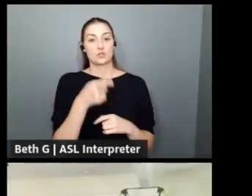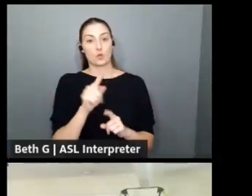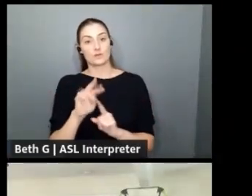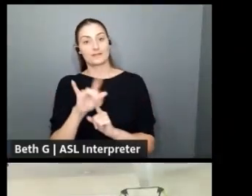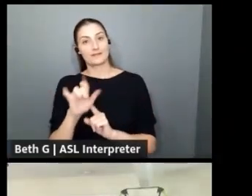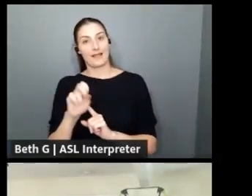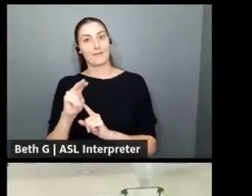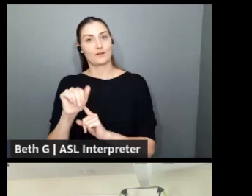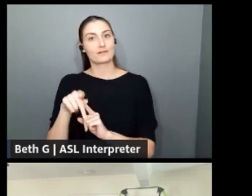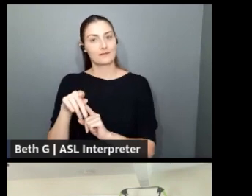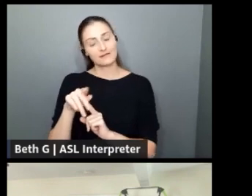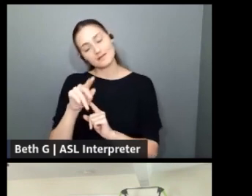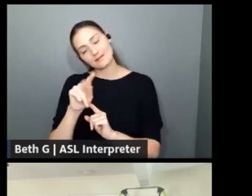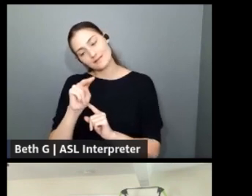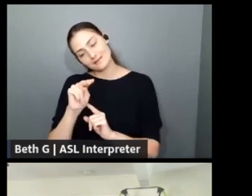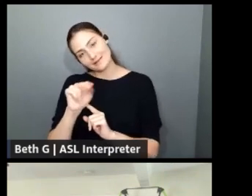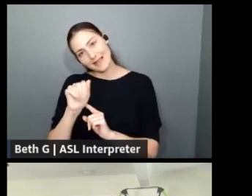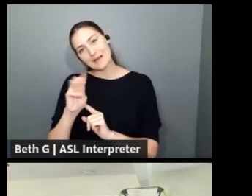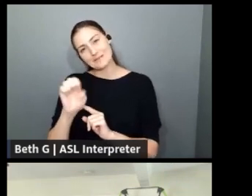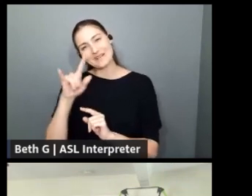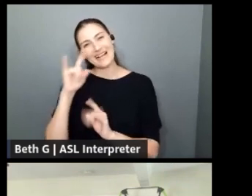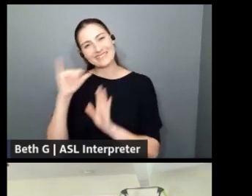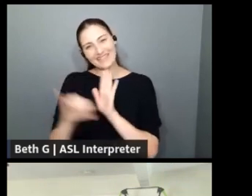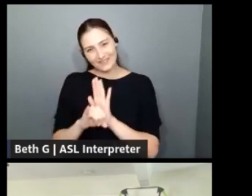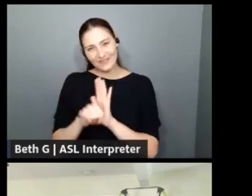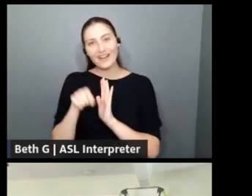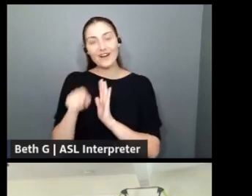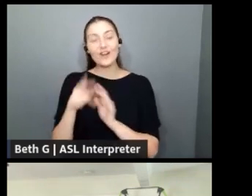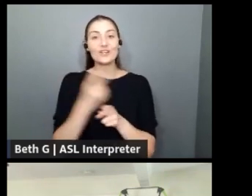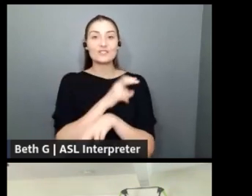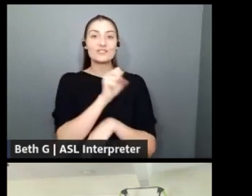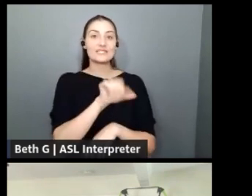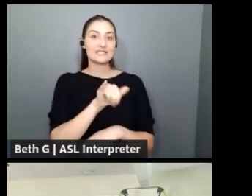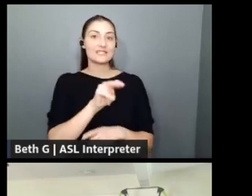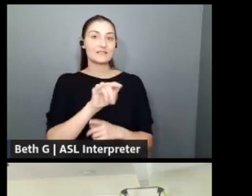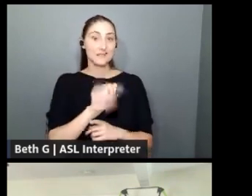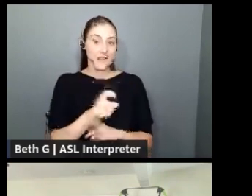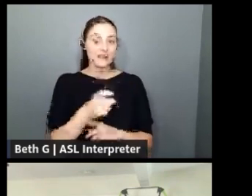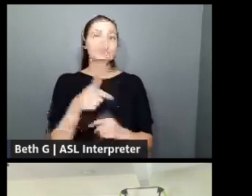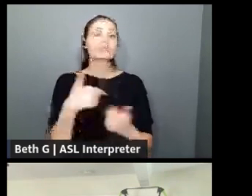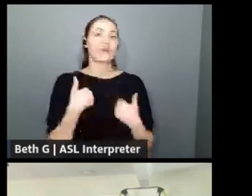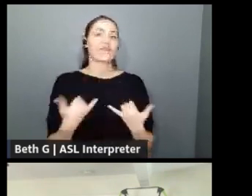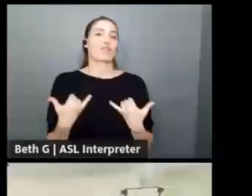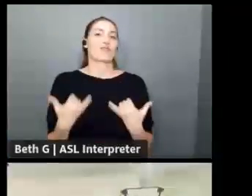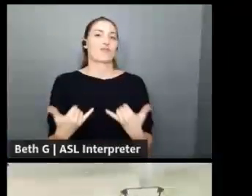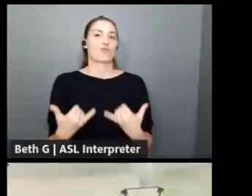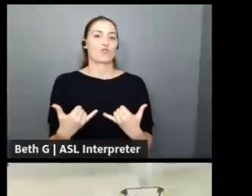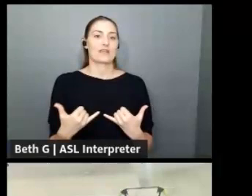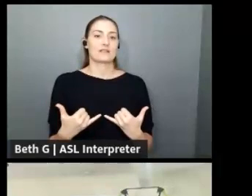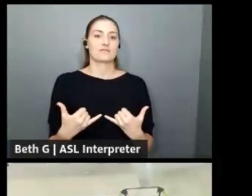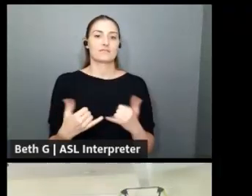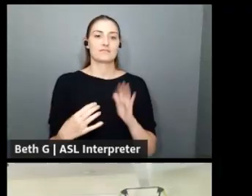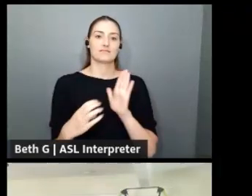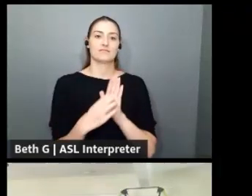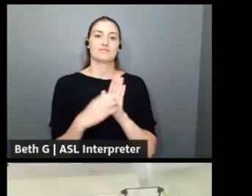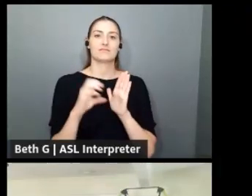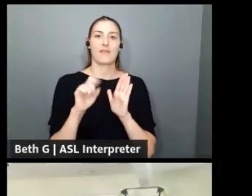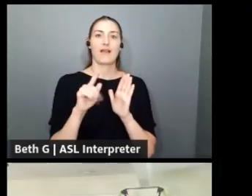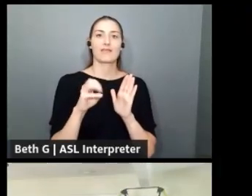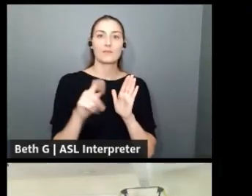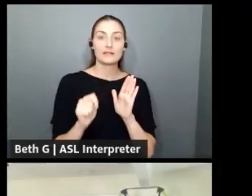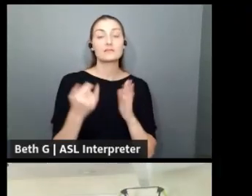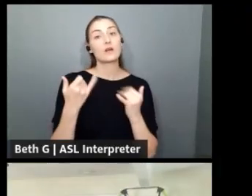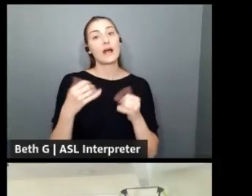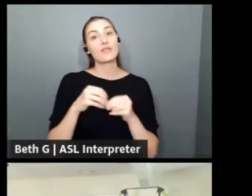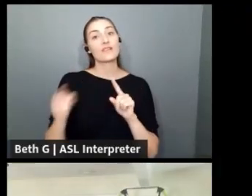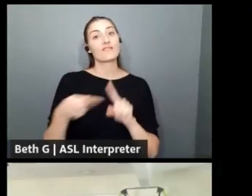the identifier. And by using the syntax, we're able to get the current element within the list. So for example, in the first iteration, this